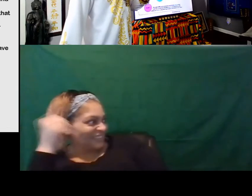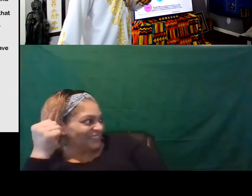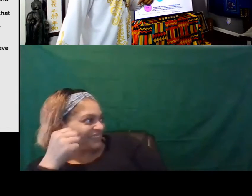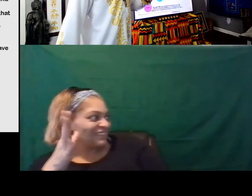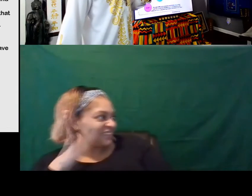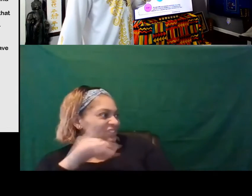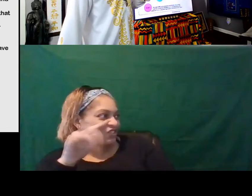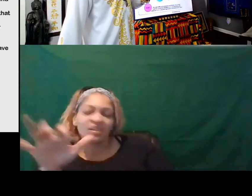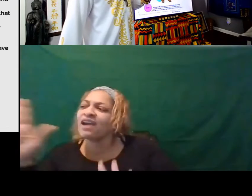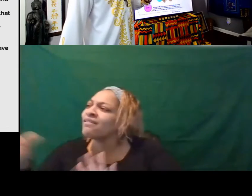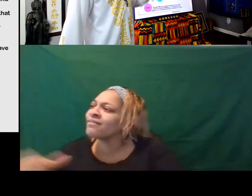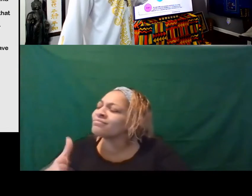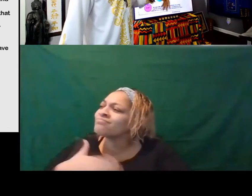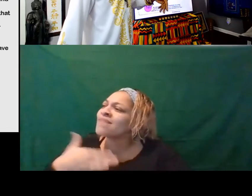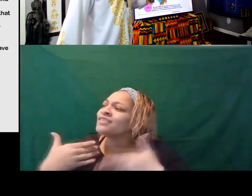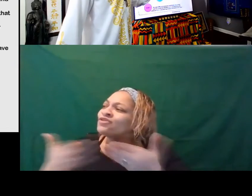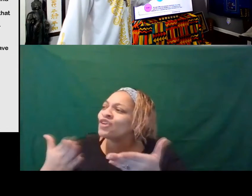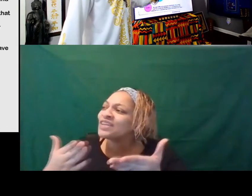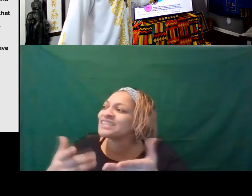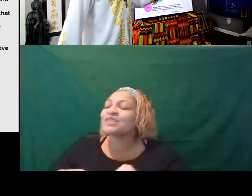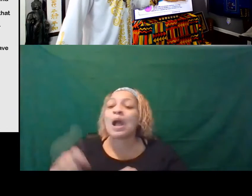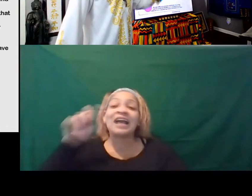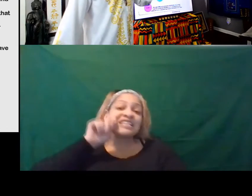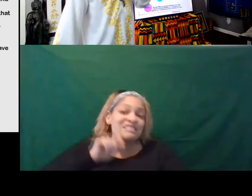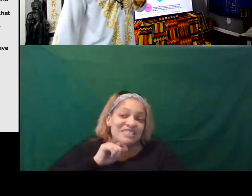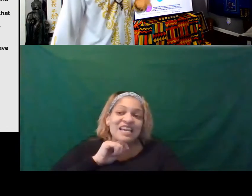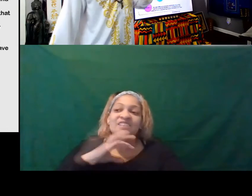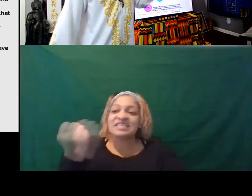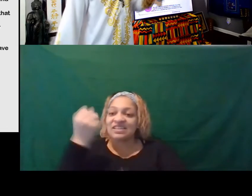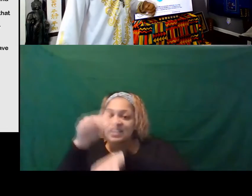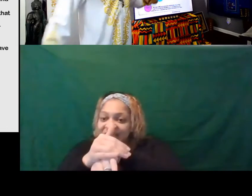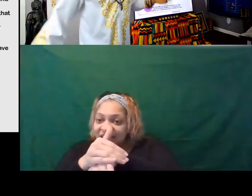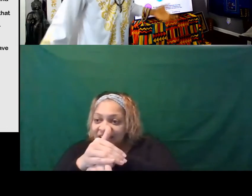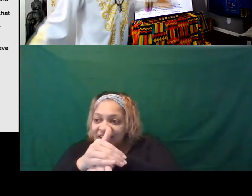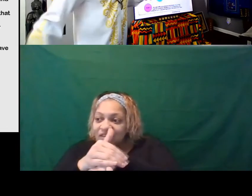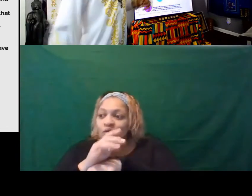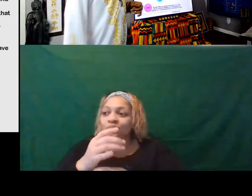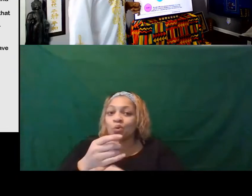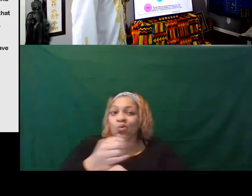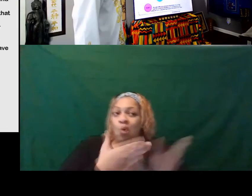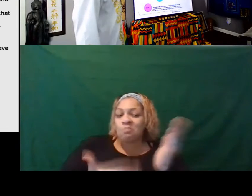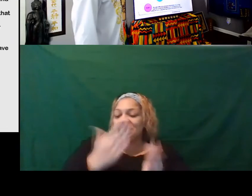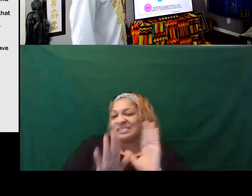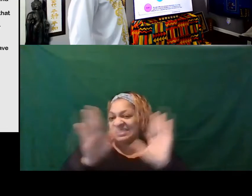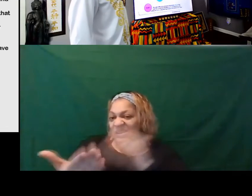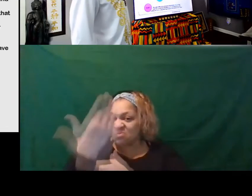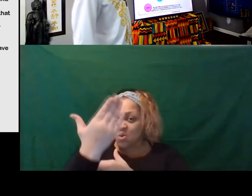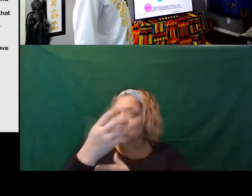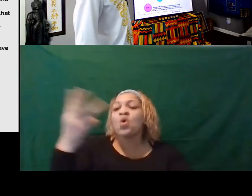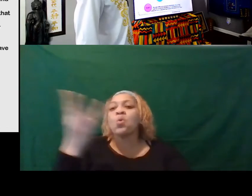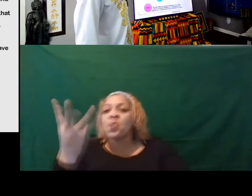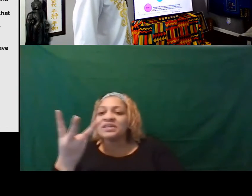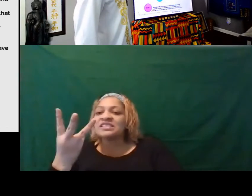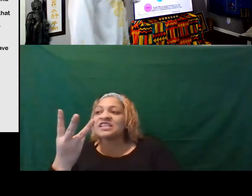my service right now. So I shave either Saturday night or Sunday morning, and I shave Wednesday. That's my routine, right? So